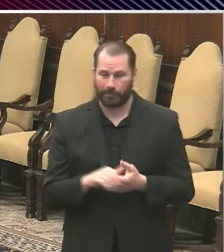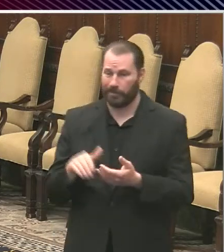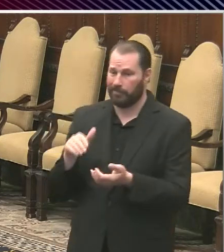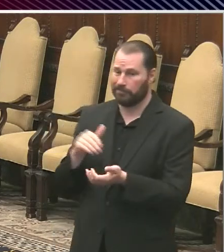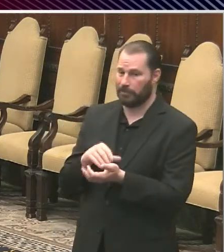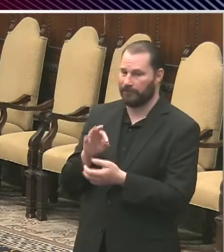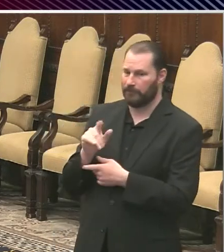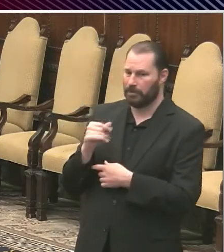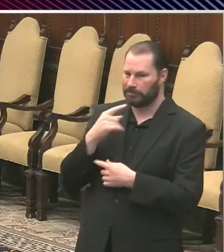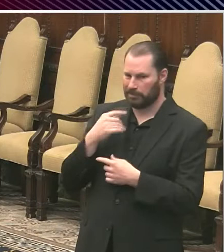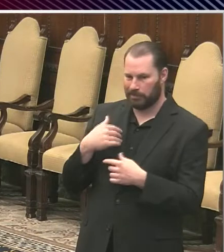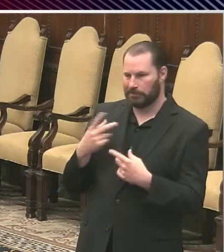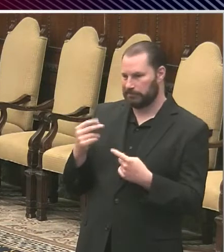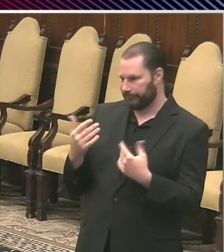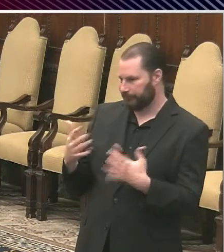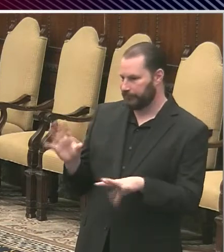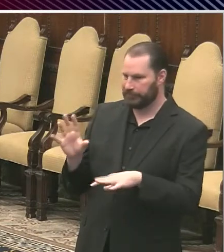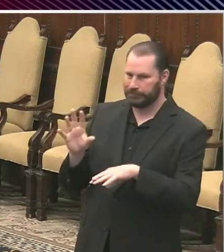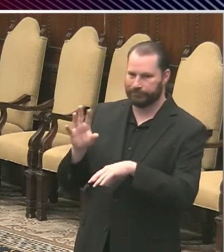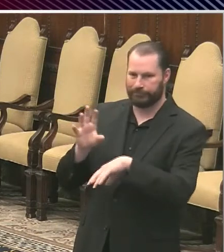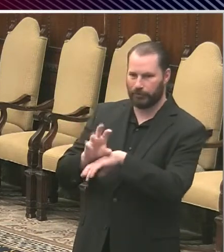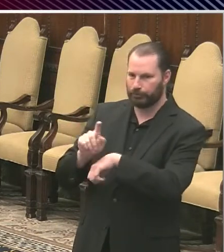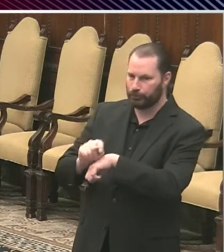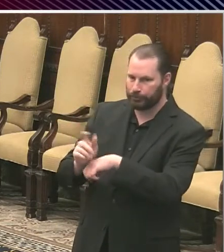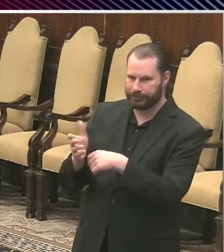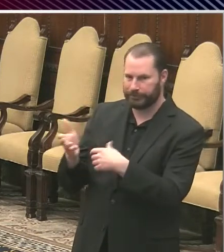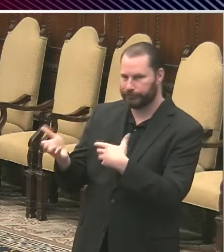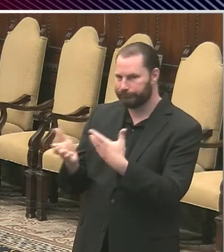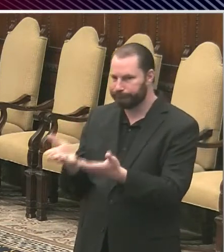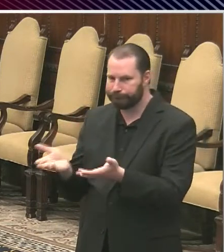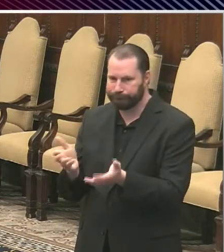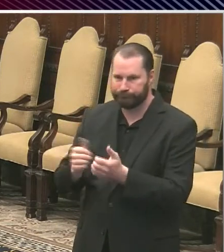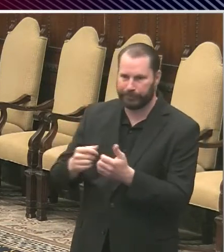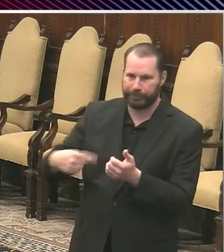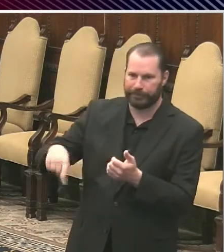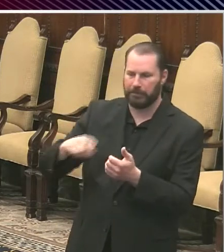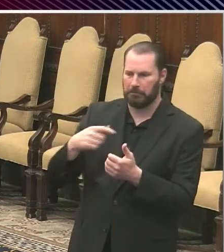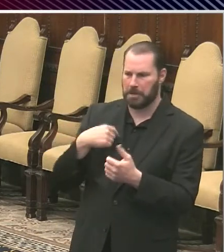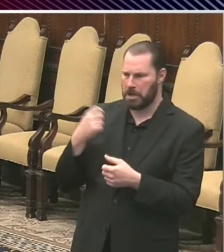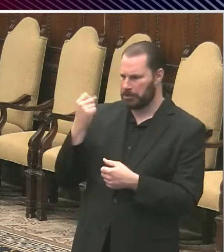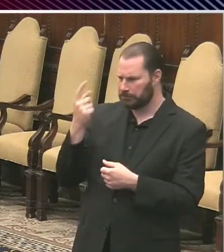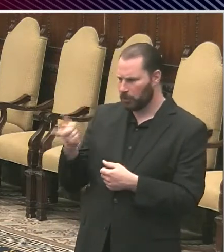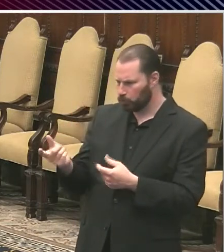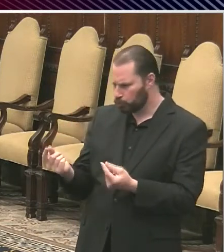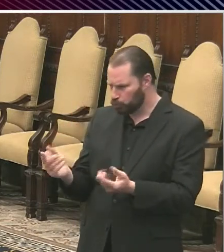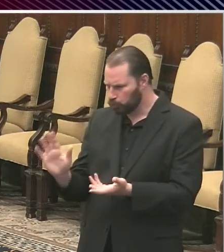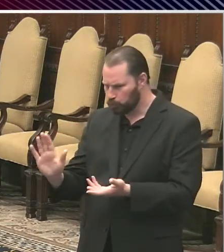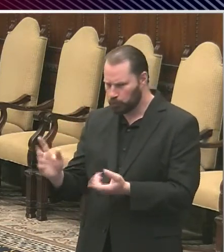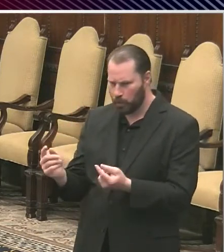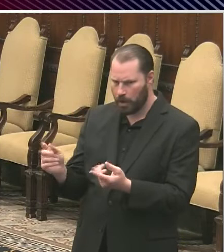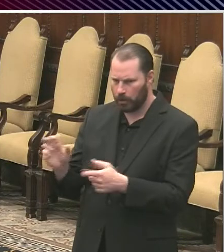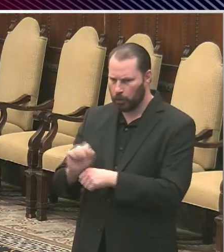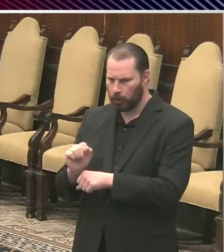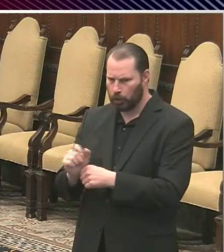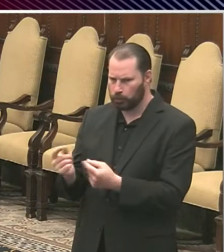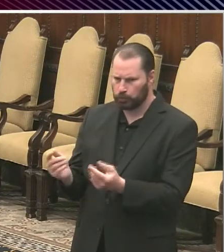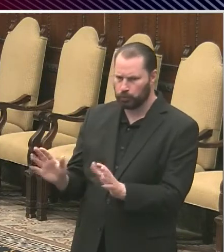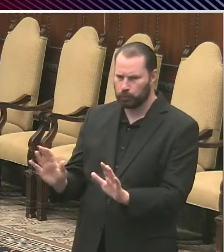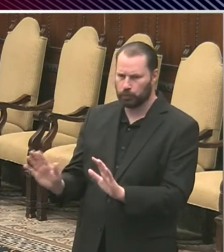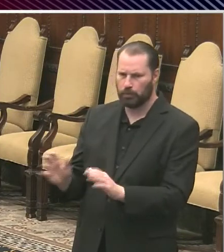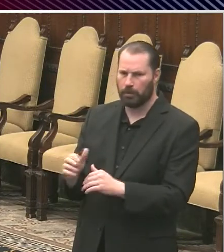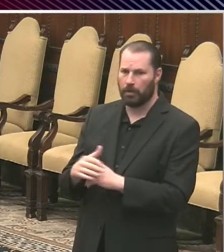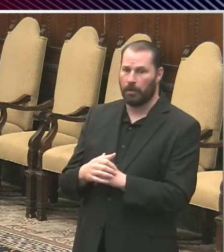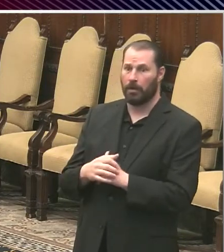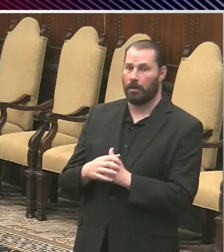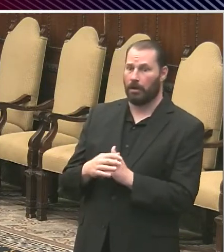understanding what are the techniques that they're using which might inadvertently allow transmission to occur and how we can try to prevent that.